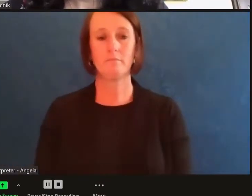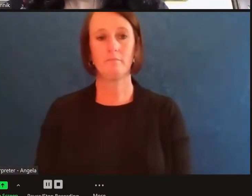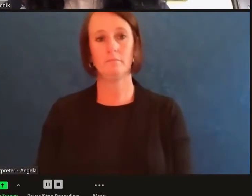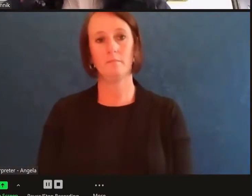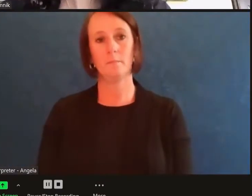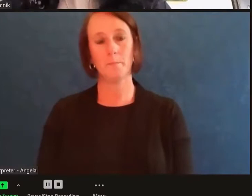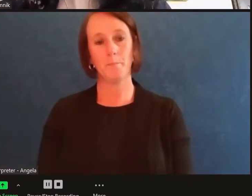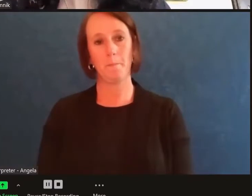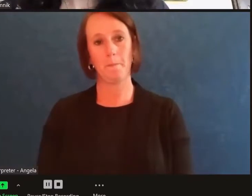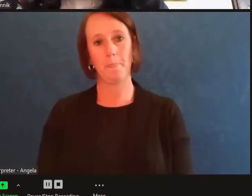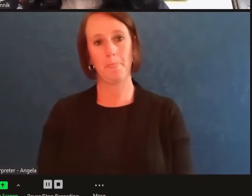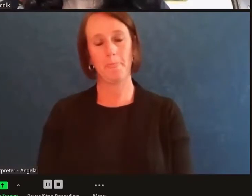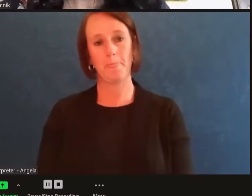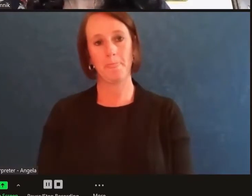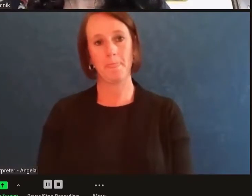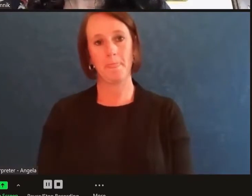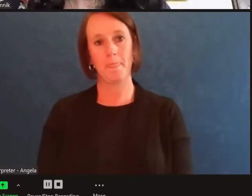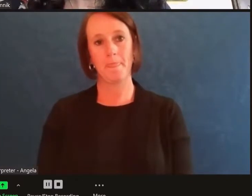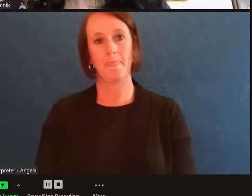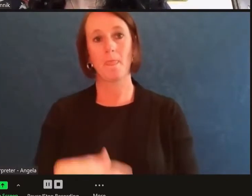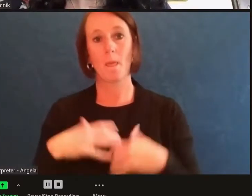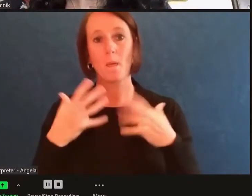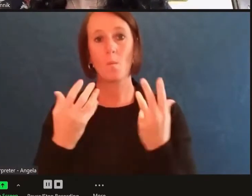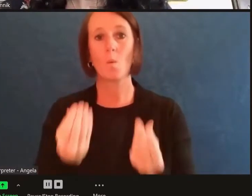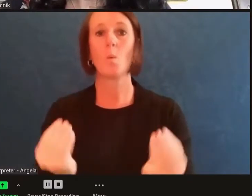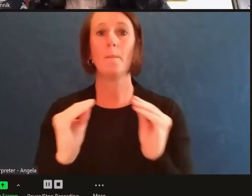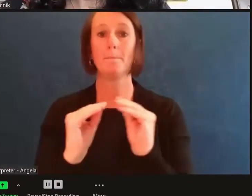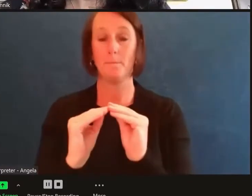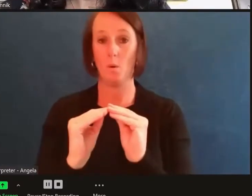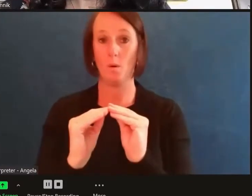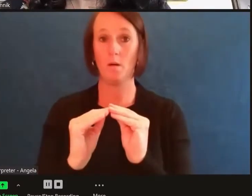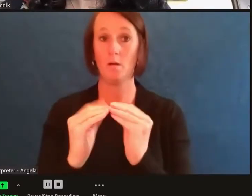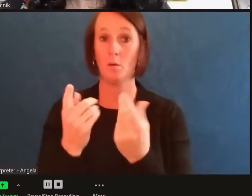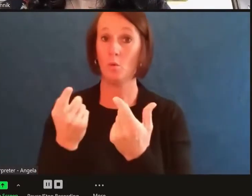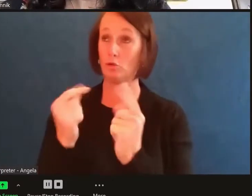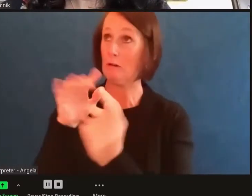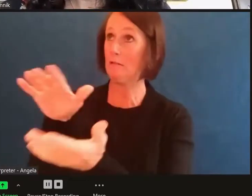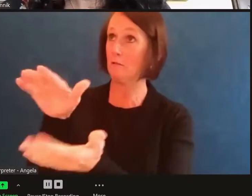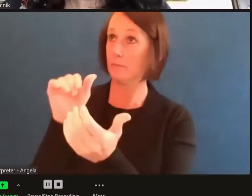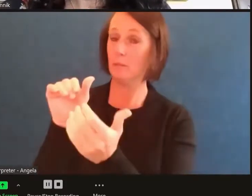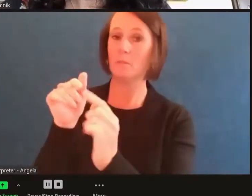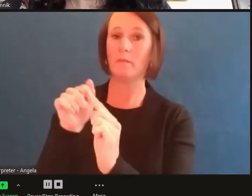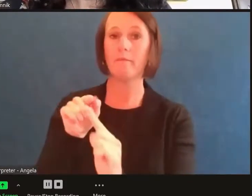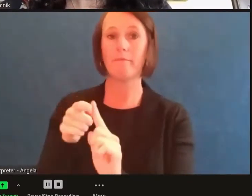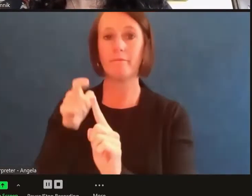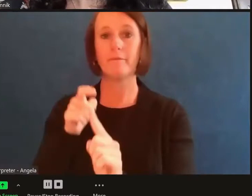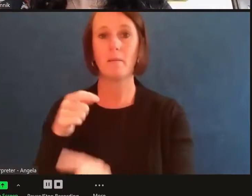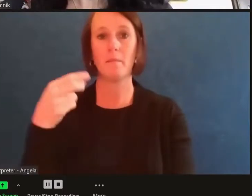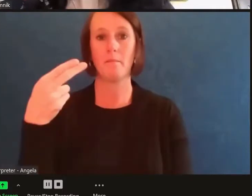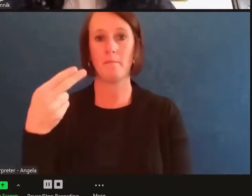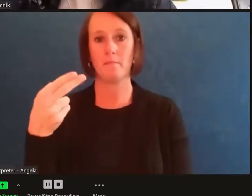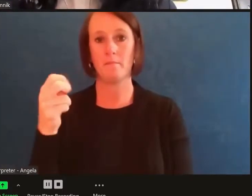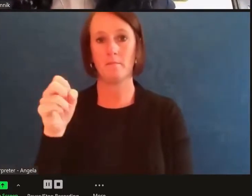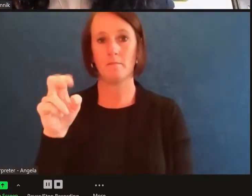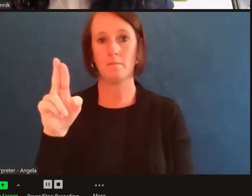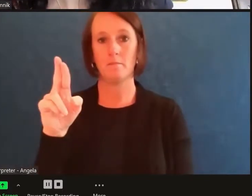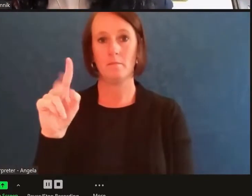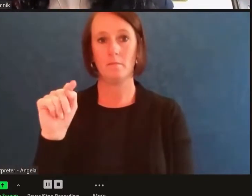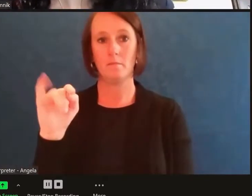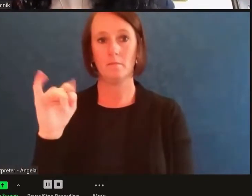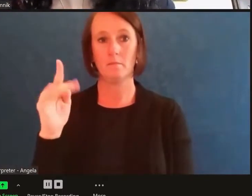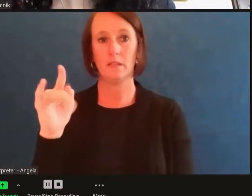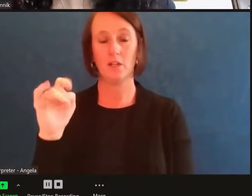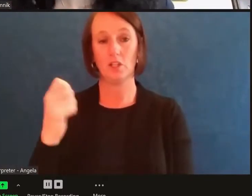We're going to the to Heritage Canada to try and get funding so we can actually have a staff person. And we're going to involve more people. We've